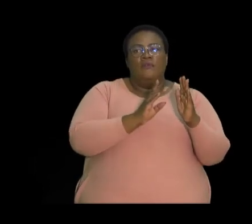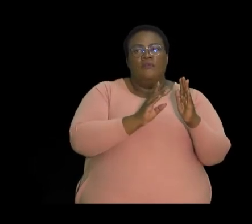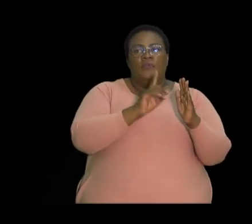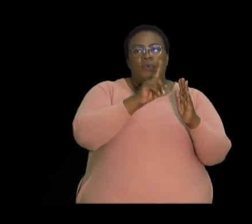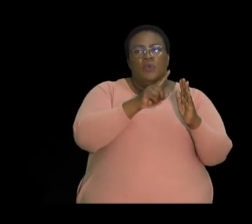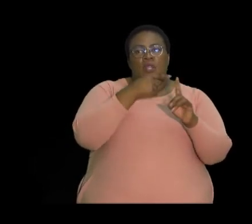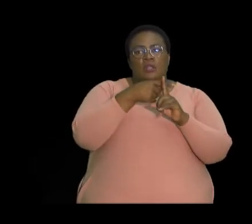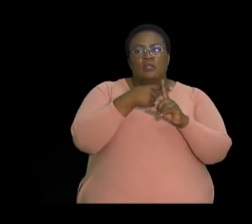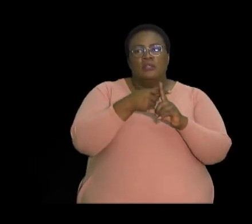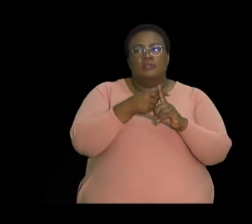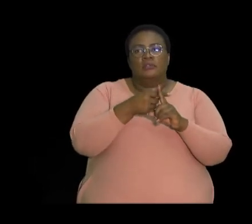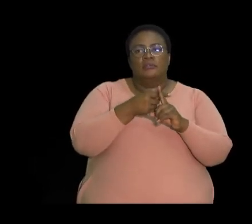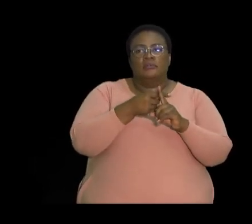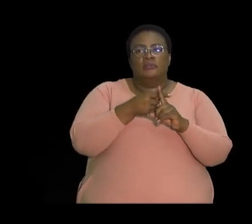of